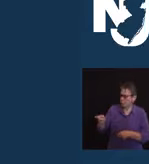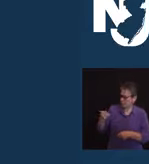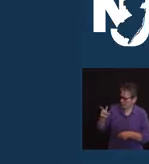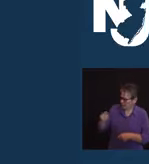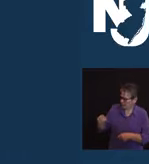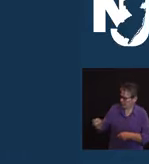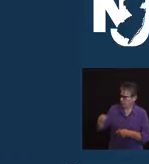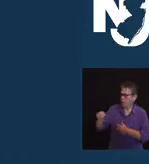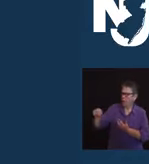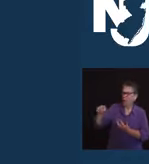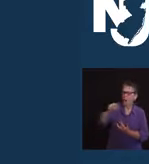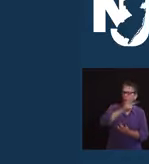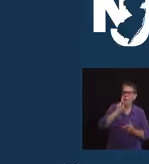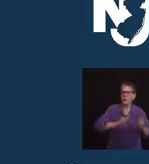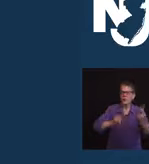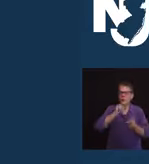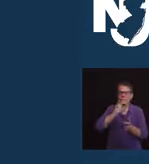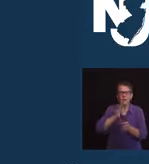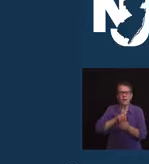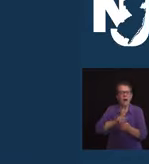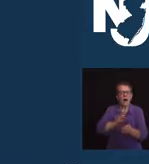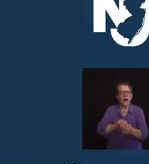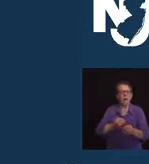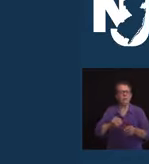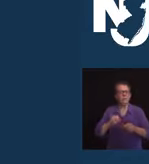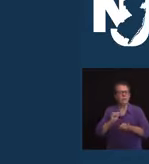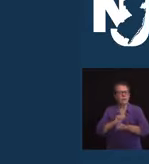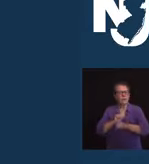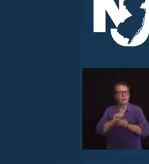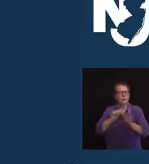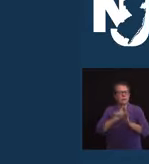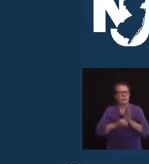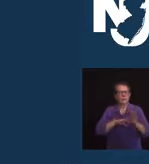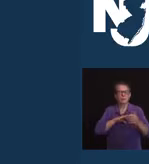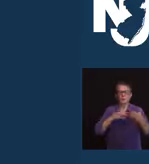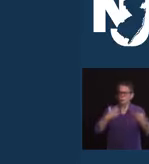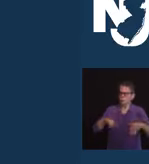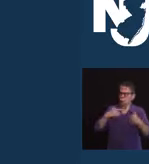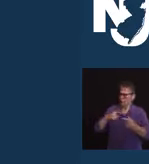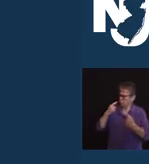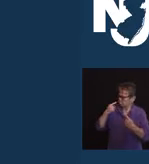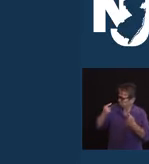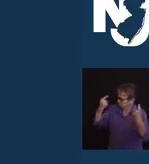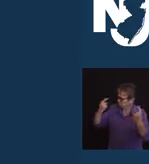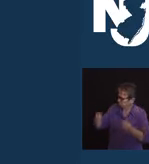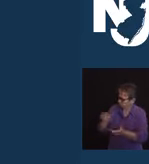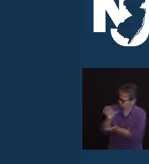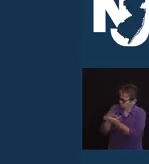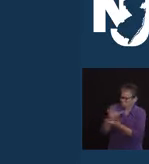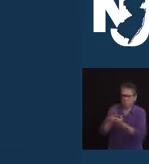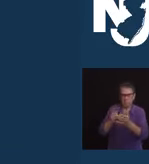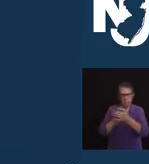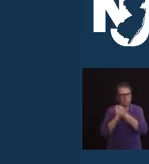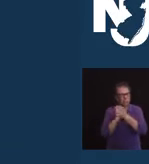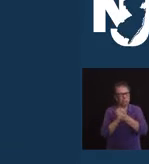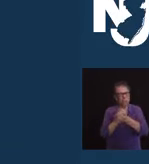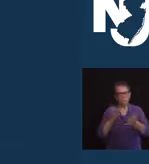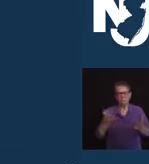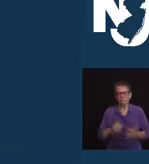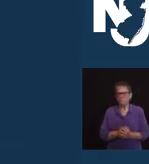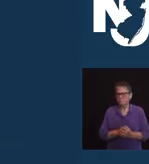fidelity. And here's to the next century. And as honor, I've got not quite the right blue, but the blue and gold here for